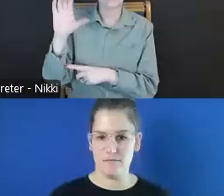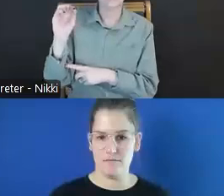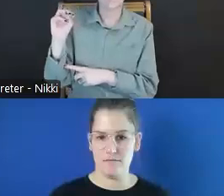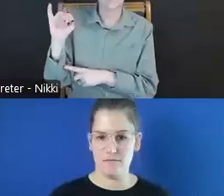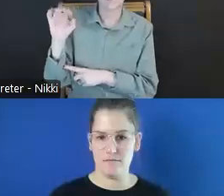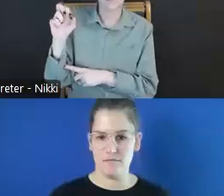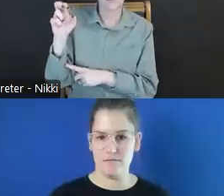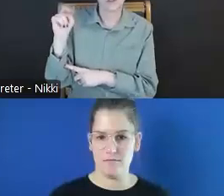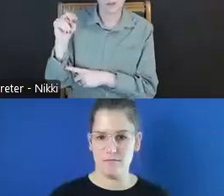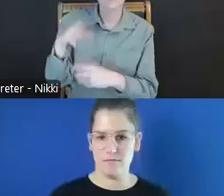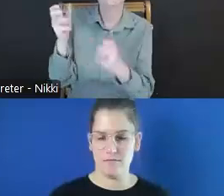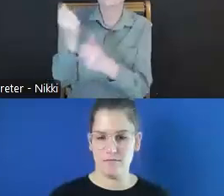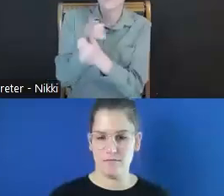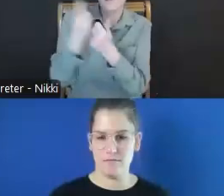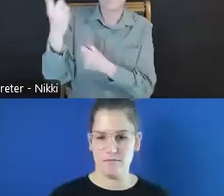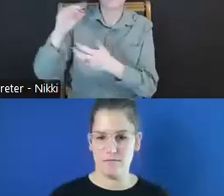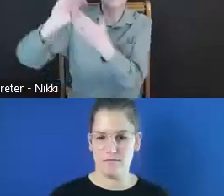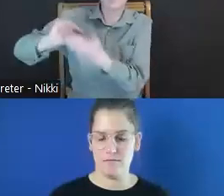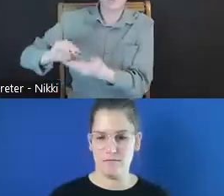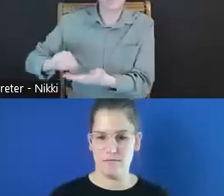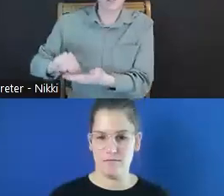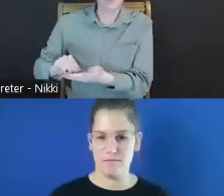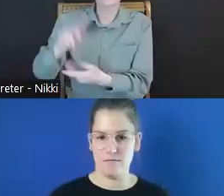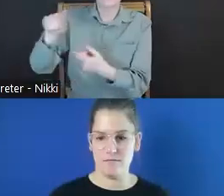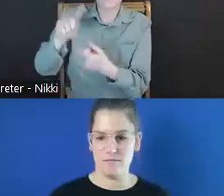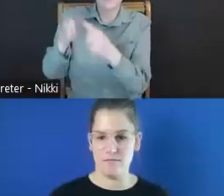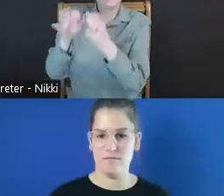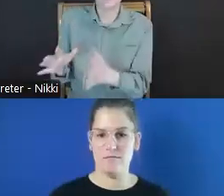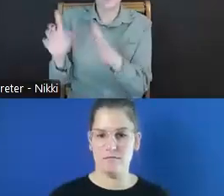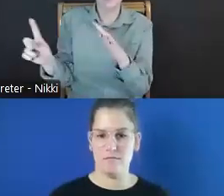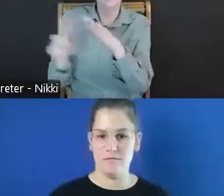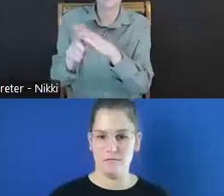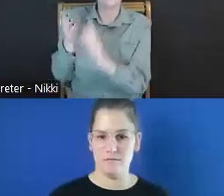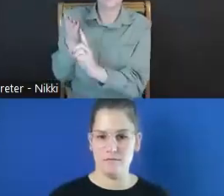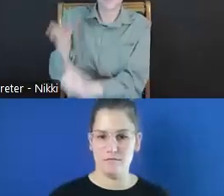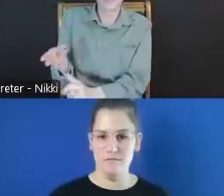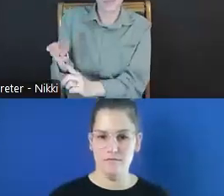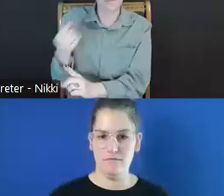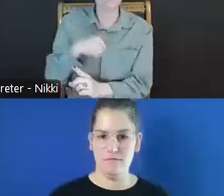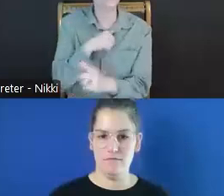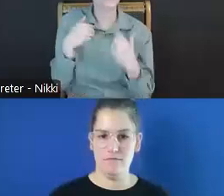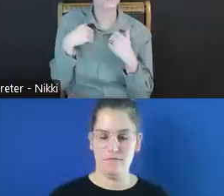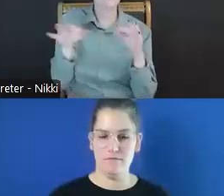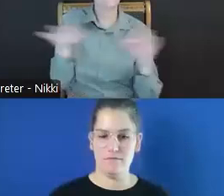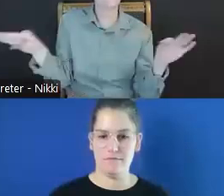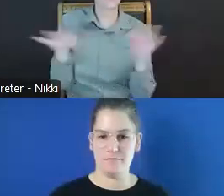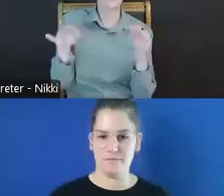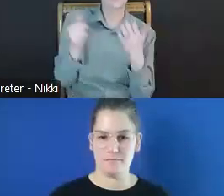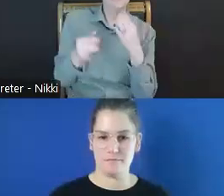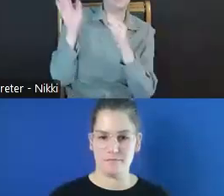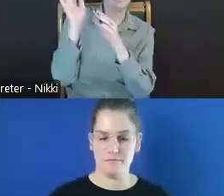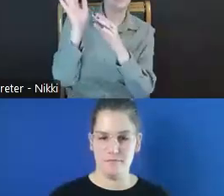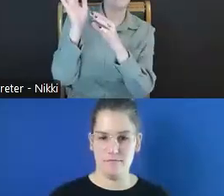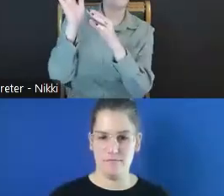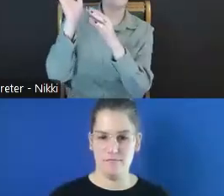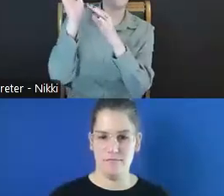document the presence of the interpreter. We have a little phrase, if there's any way you can facilitate maybe downloading that phrase to all the templates